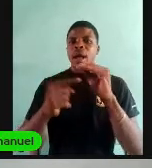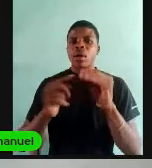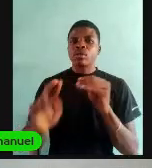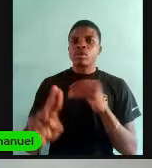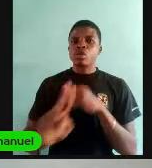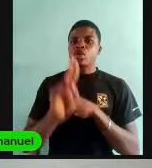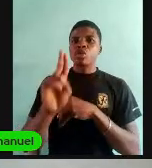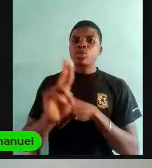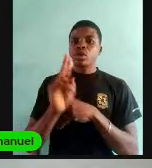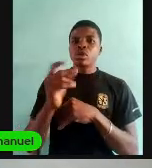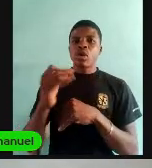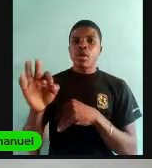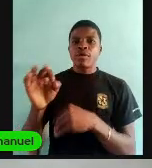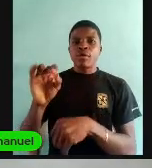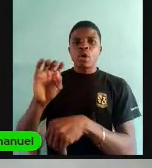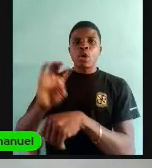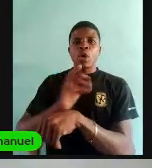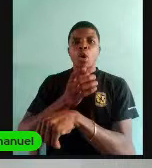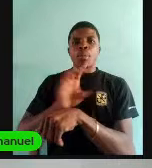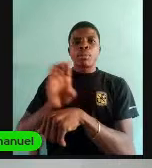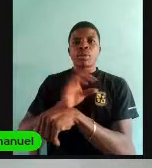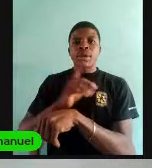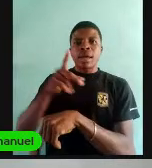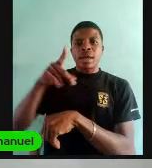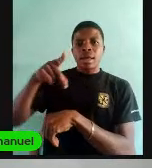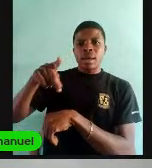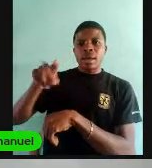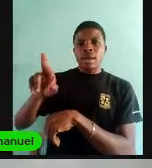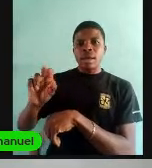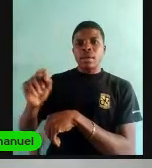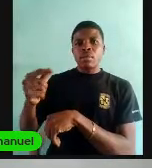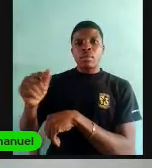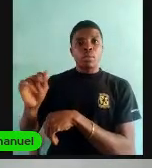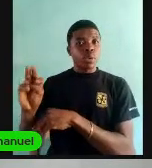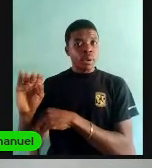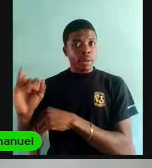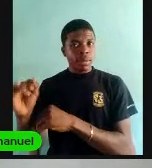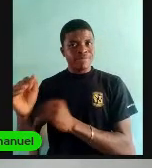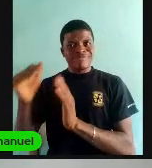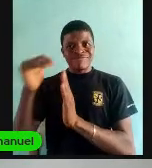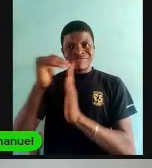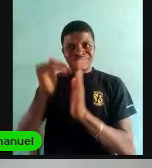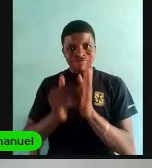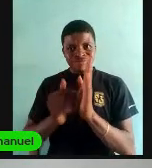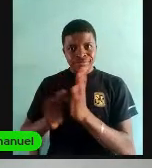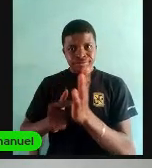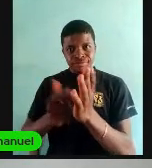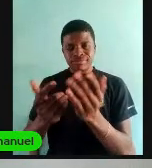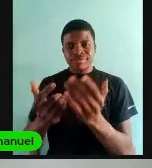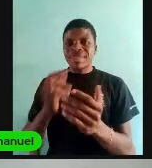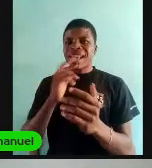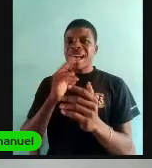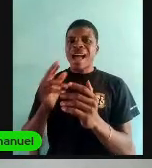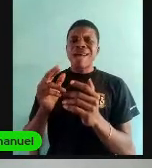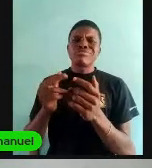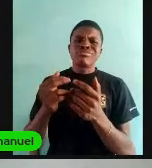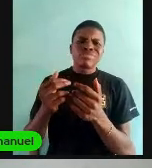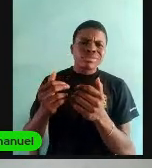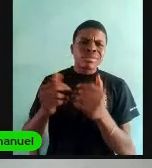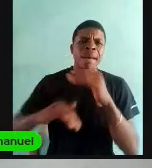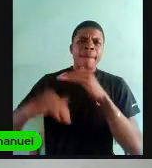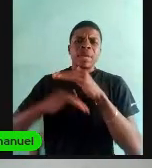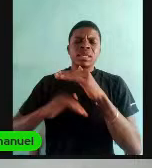So now, these are the common uses of computer programming: the web development, the mobile